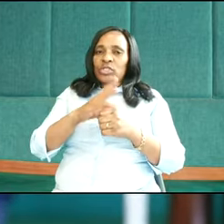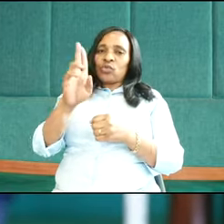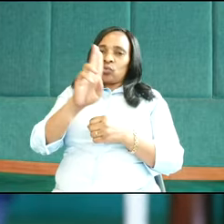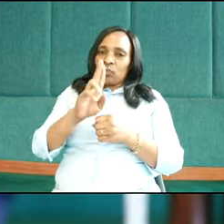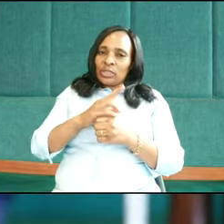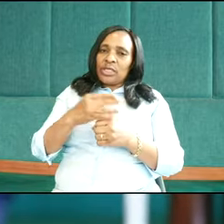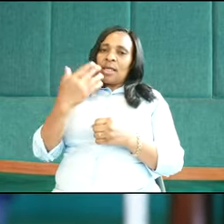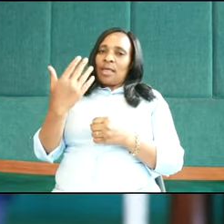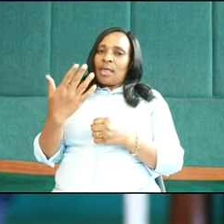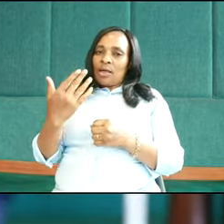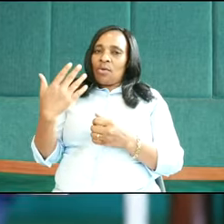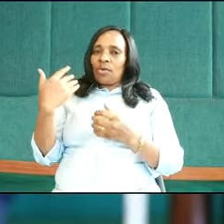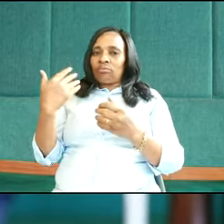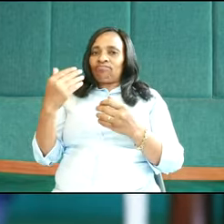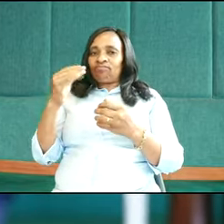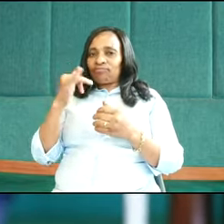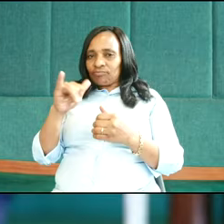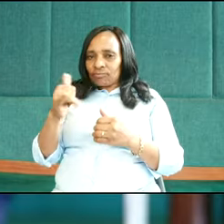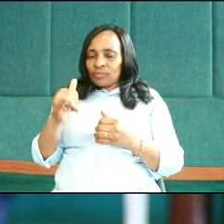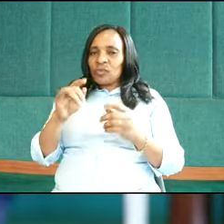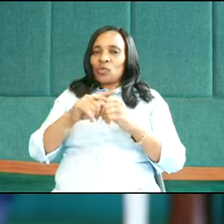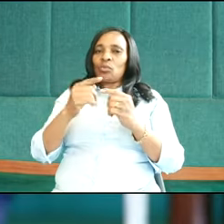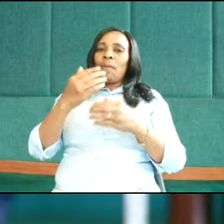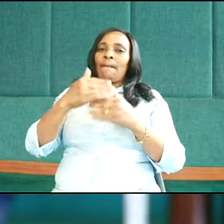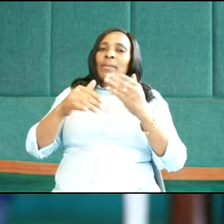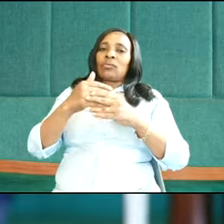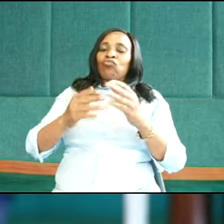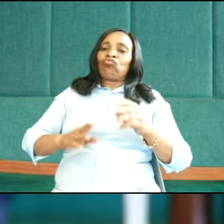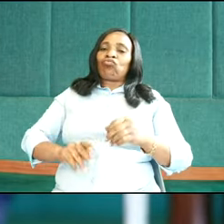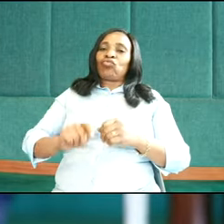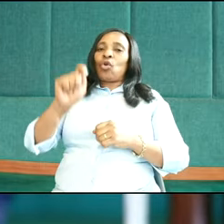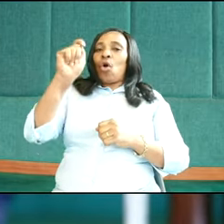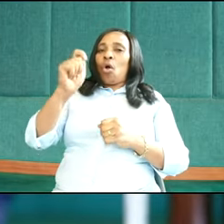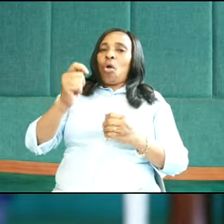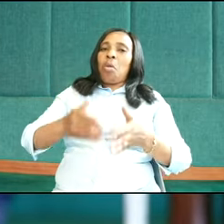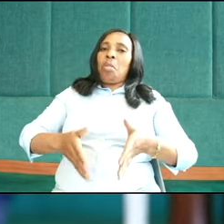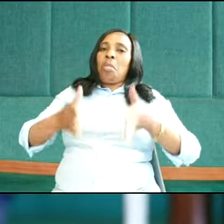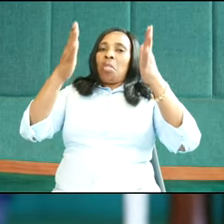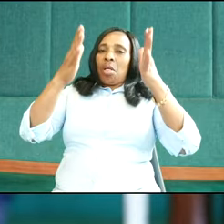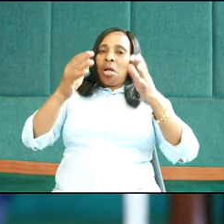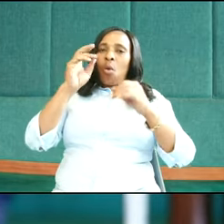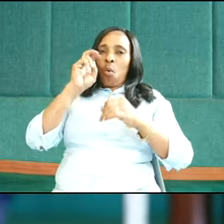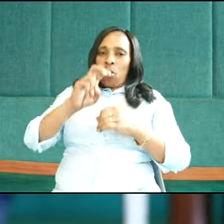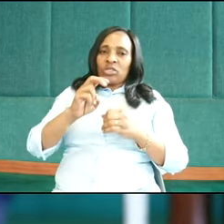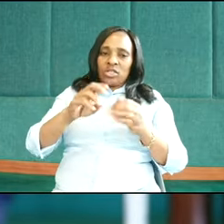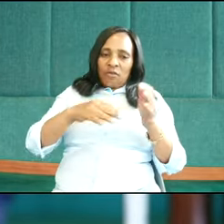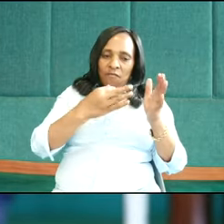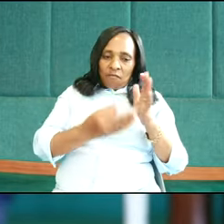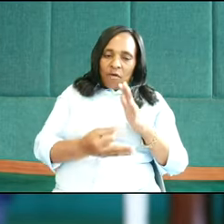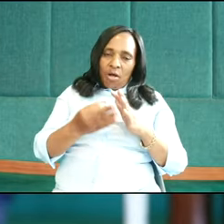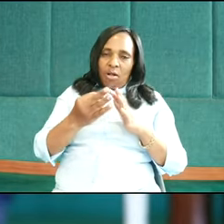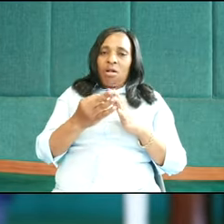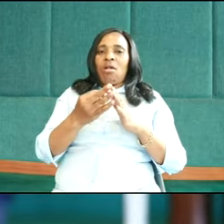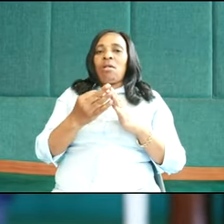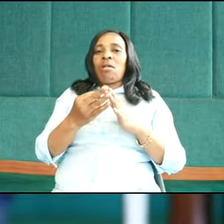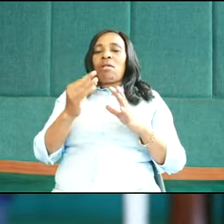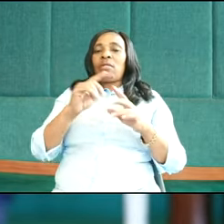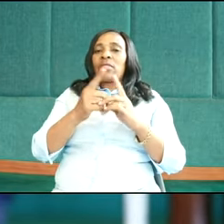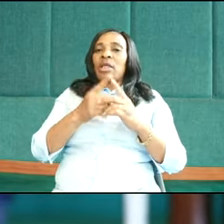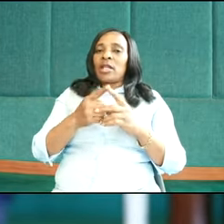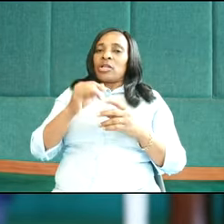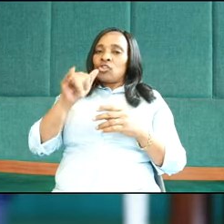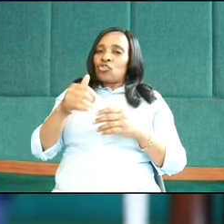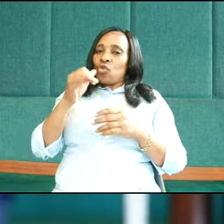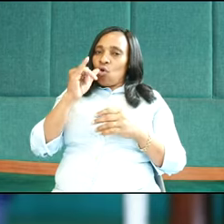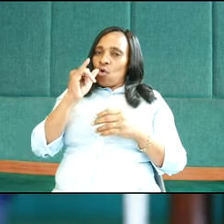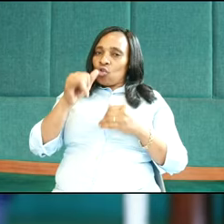blue, green, and red blocks to build tall towers, and then hitting the towers and watching them fall down. As Joylene